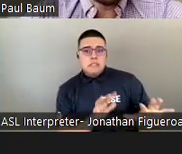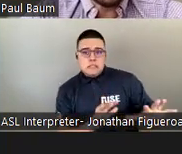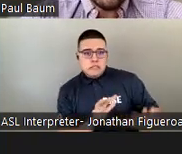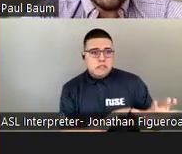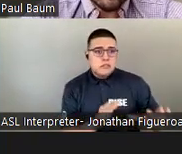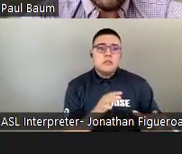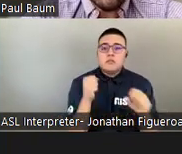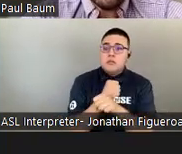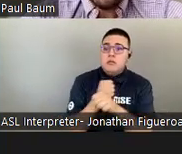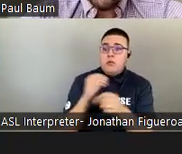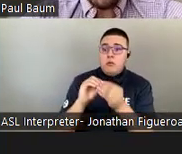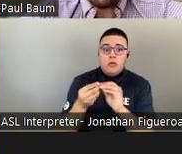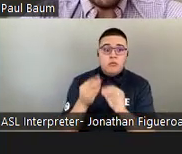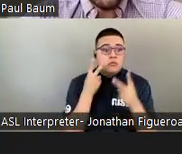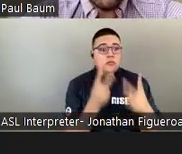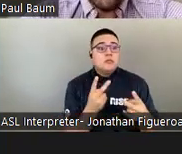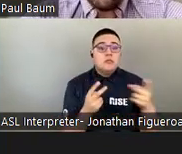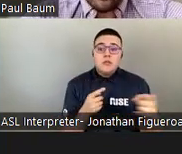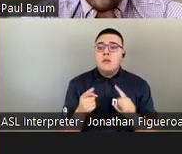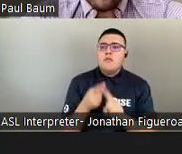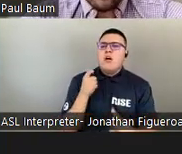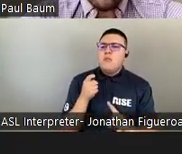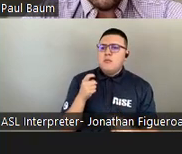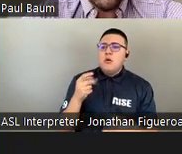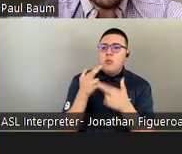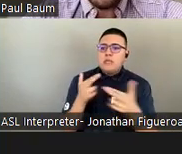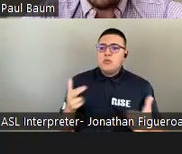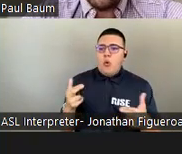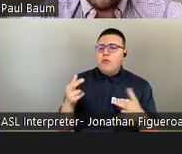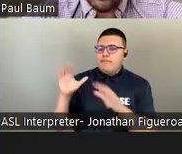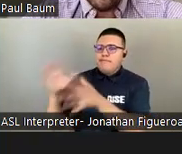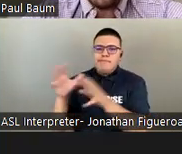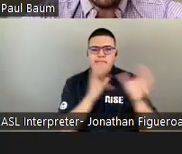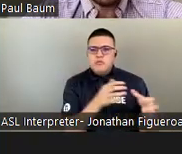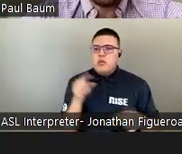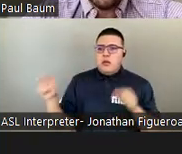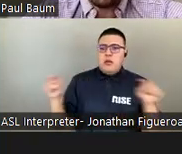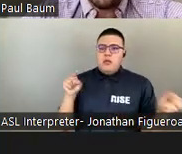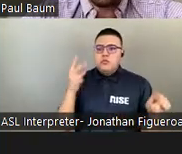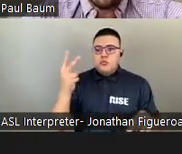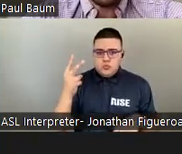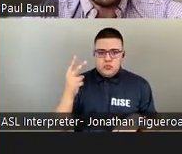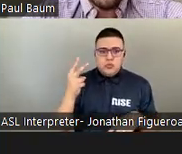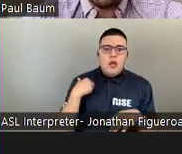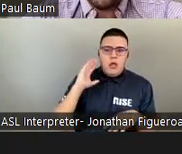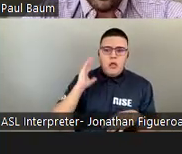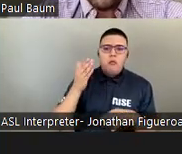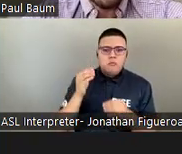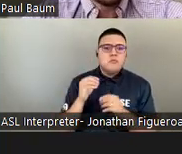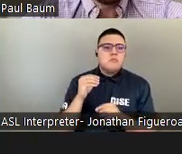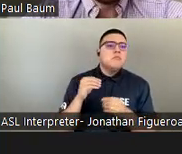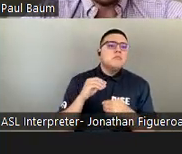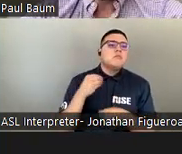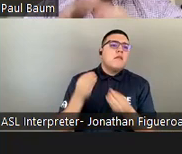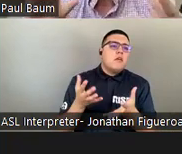of the statistics I got from 2 different resources. I'll cite those at the very end. Most of what I pulled from was the Trevor